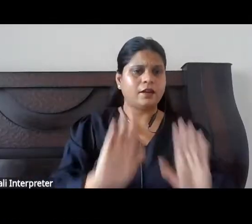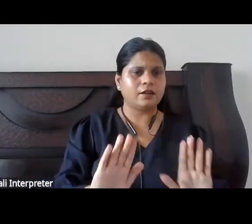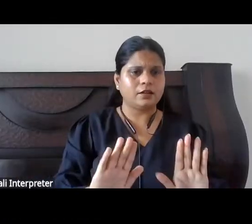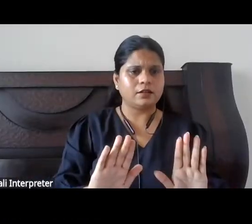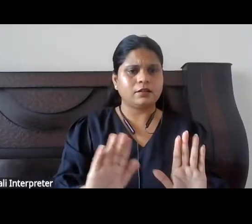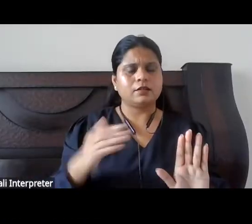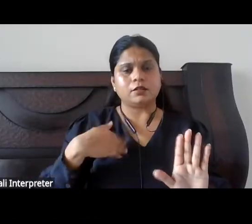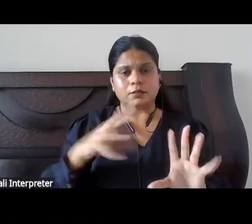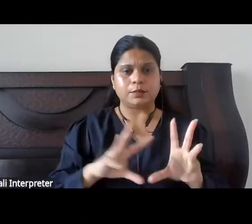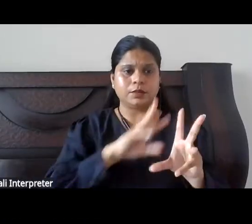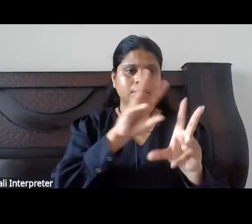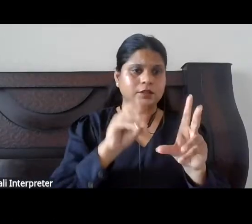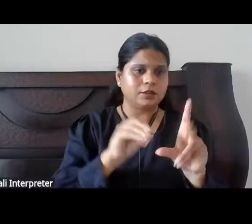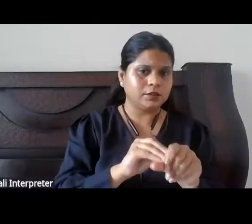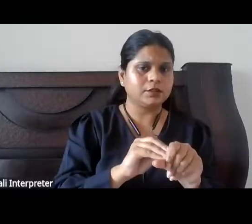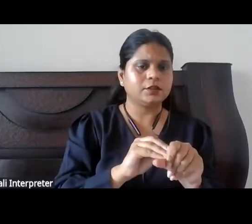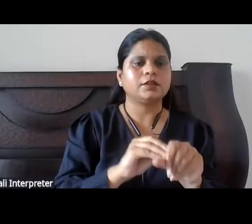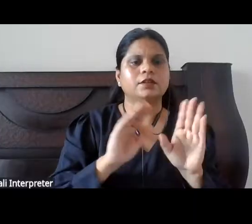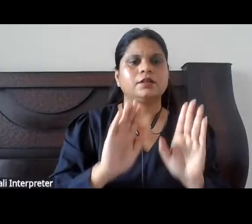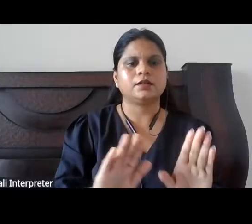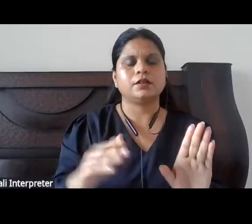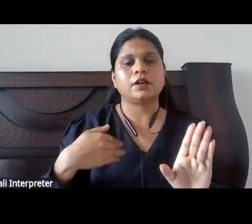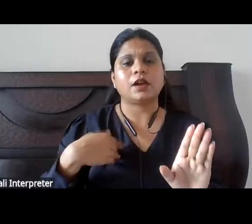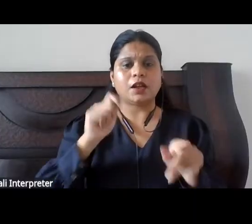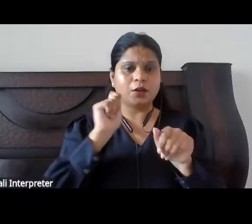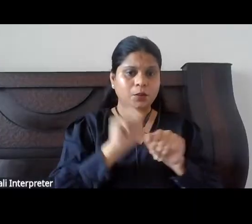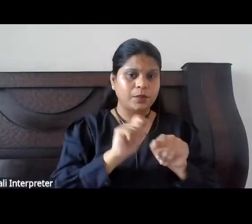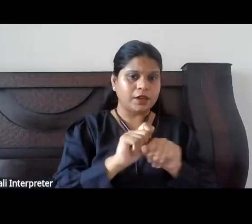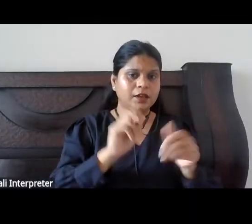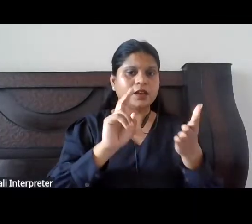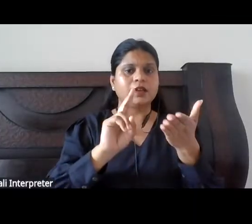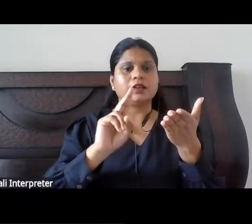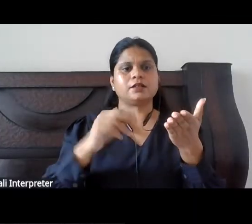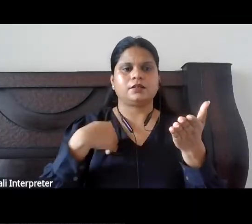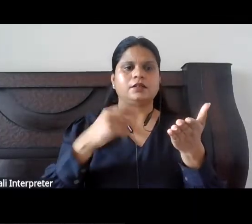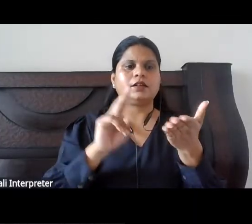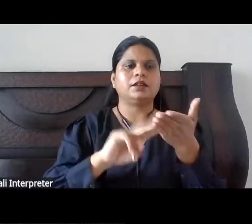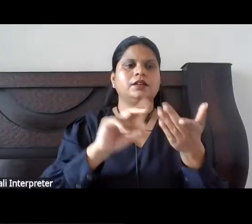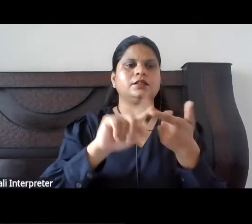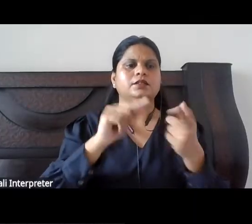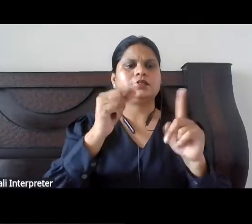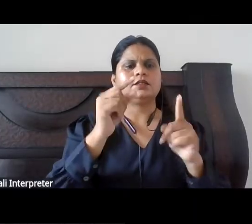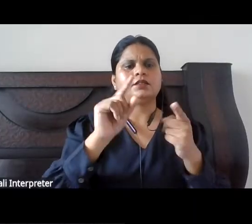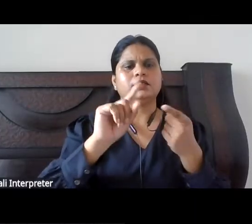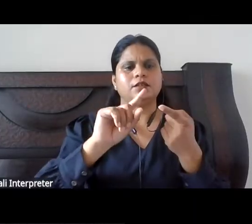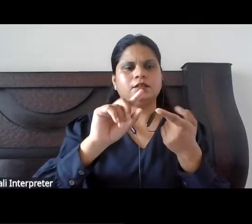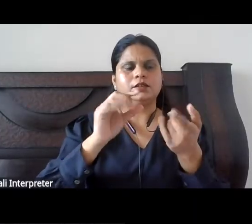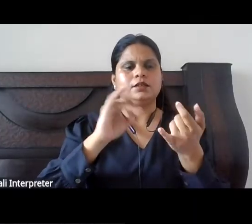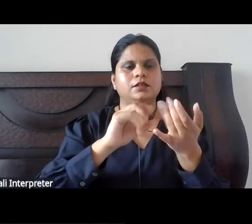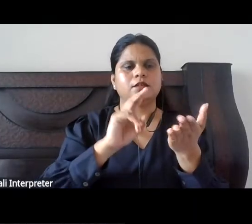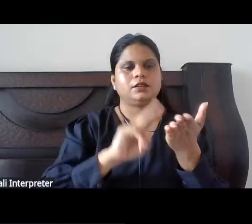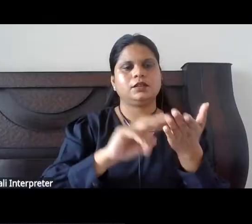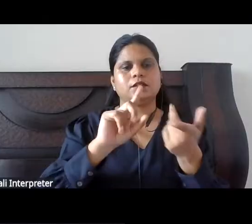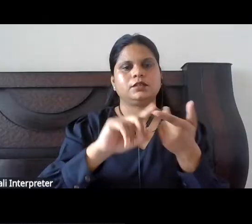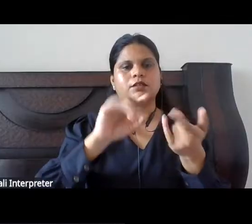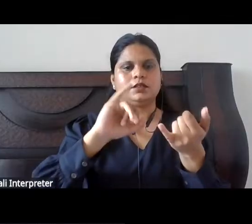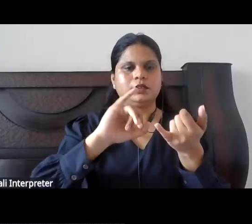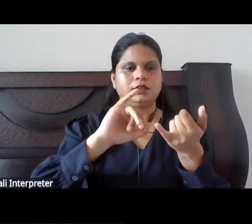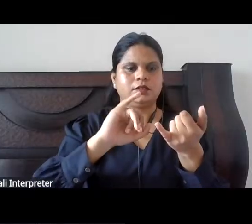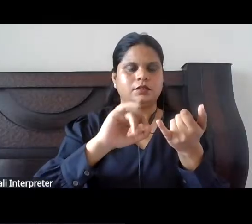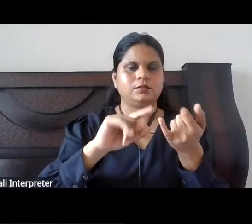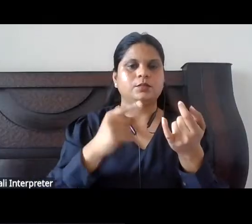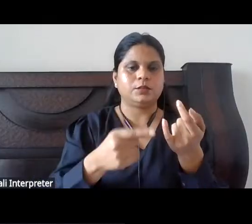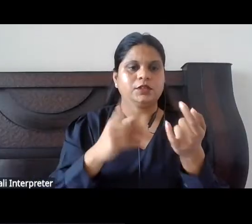I worked as a consultant. I was working with NCPEDP in 2001, 2011. We were consultant. I was working as a consultant